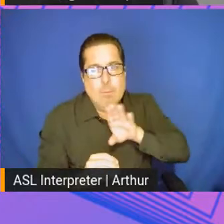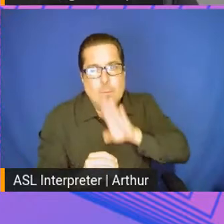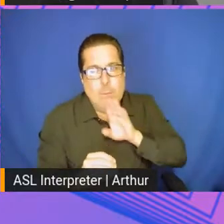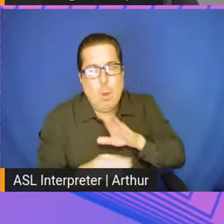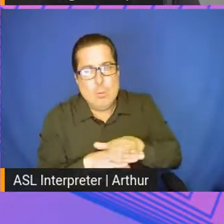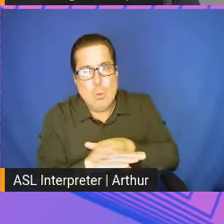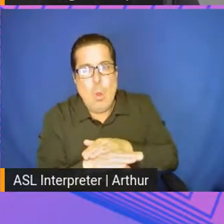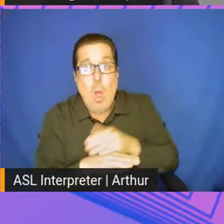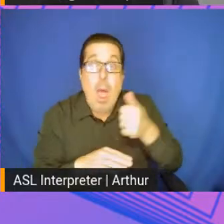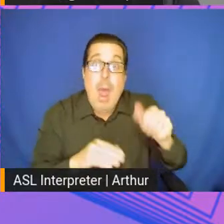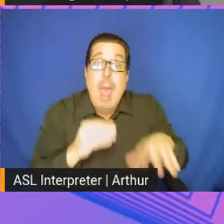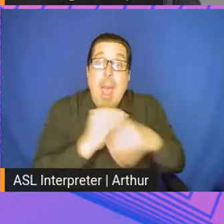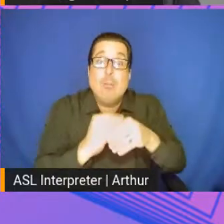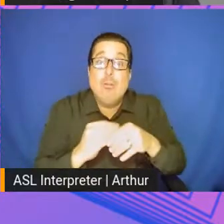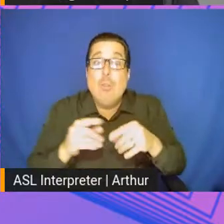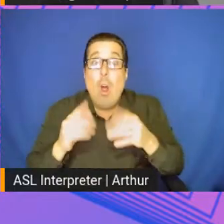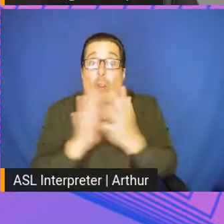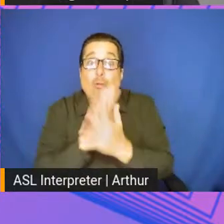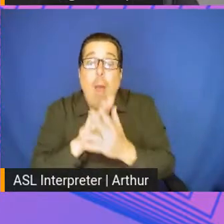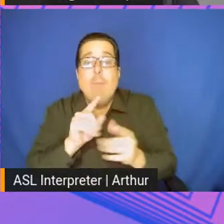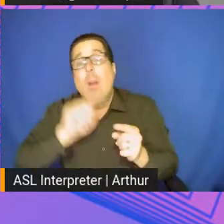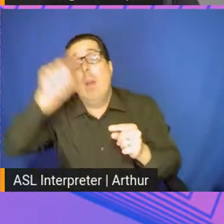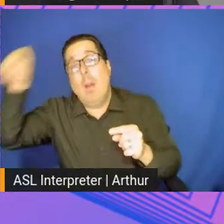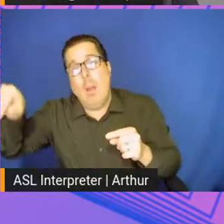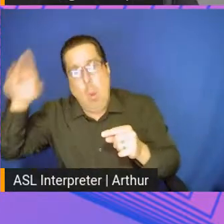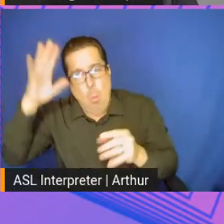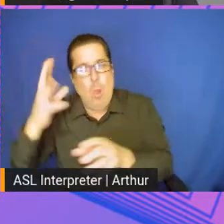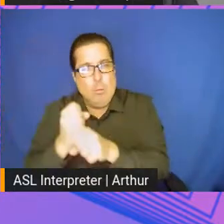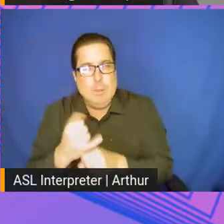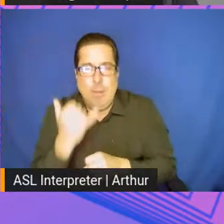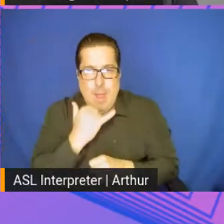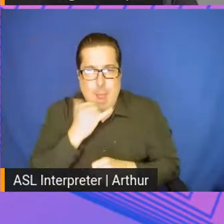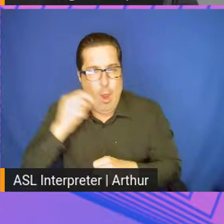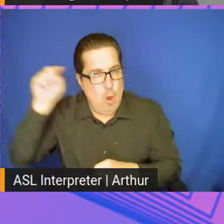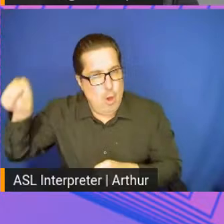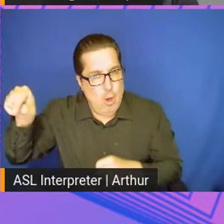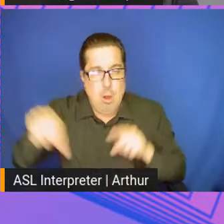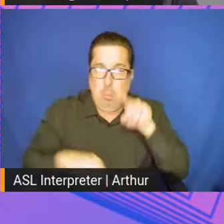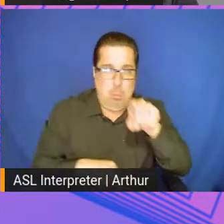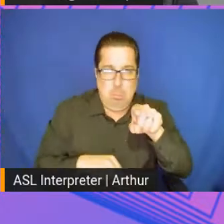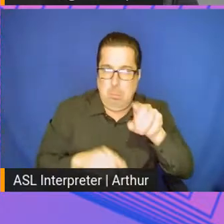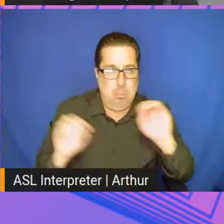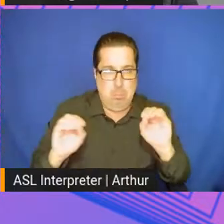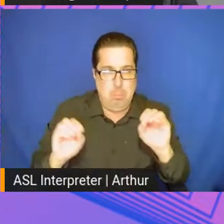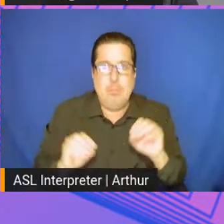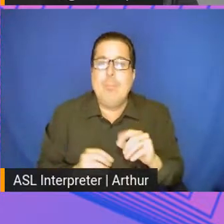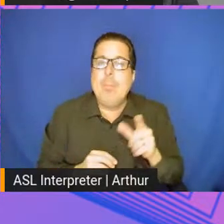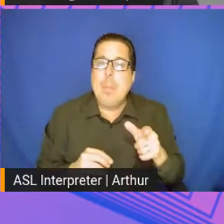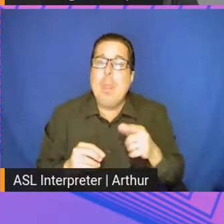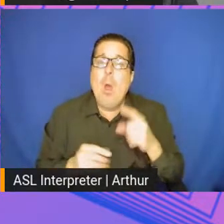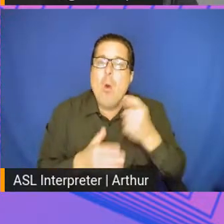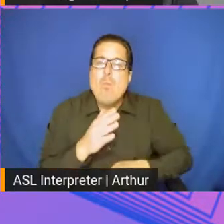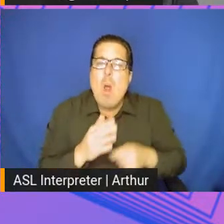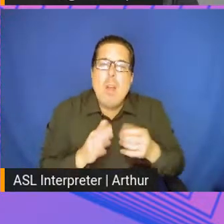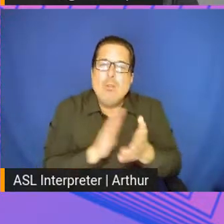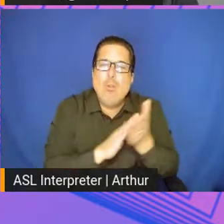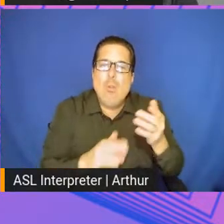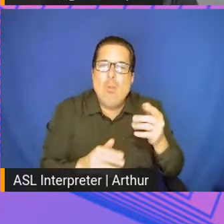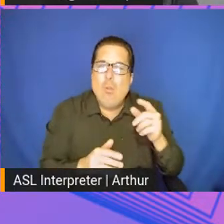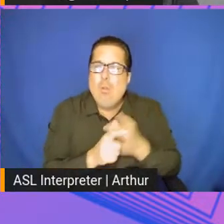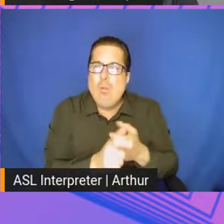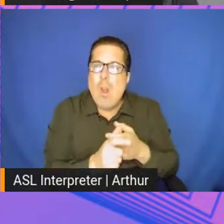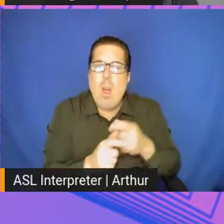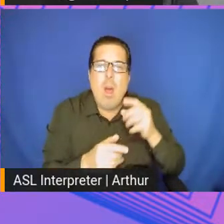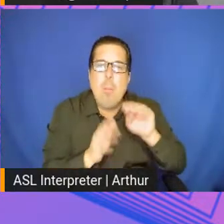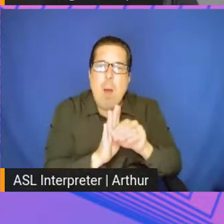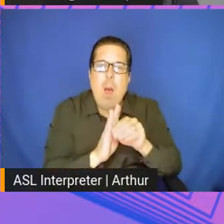error. So I want to talk a little bit about the pricing model for App Runner too, because it's very fascinating. The pricing